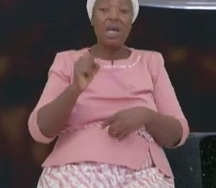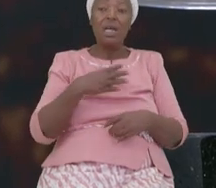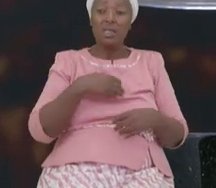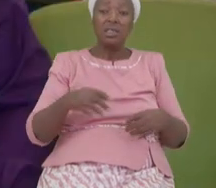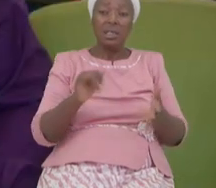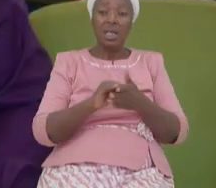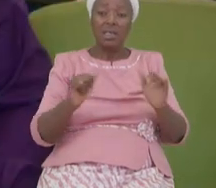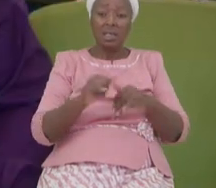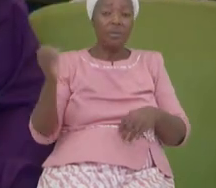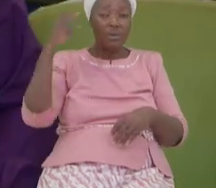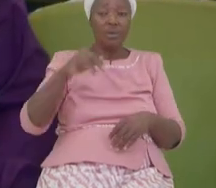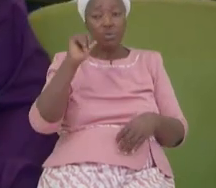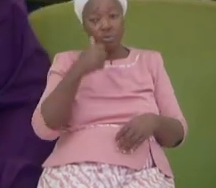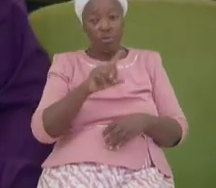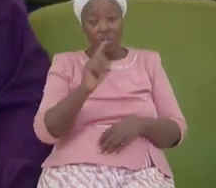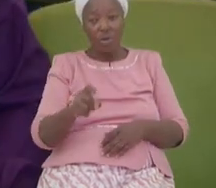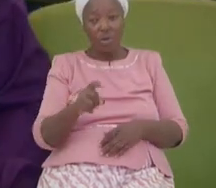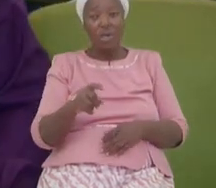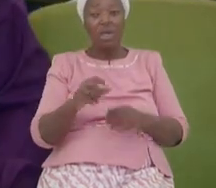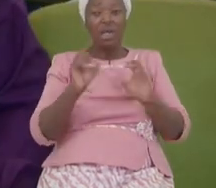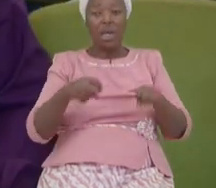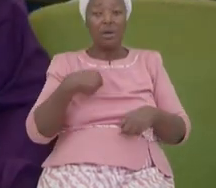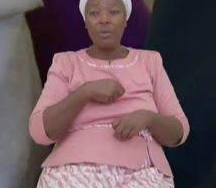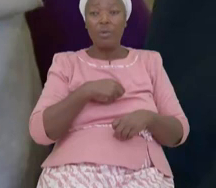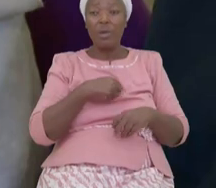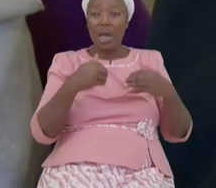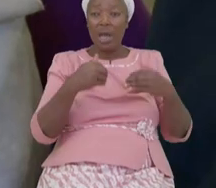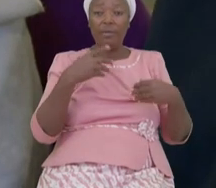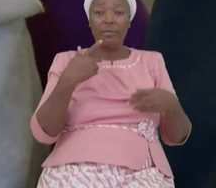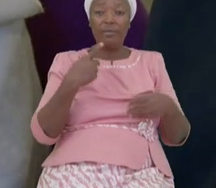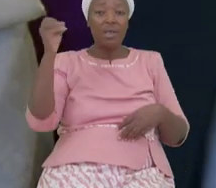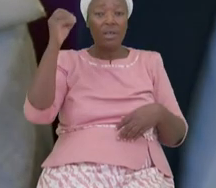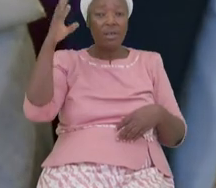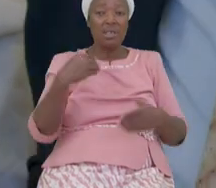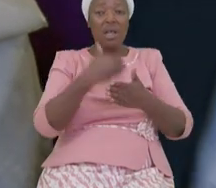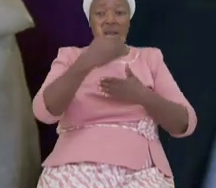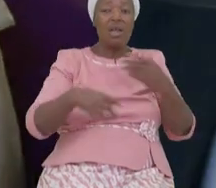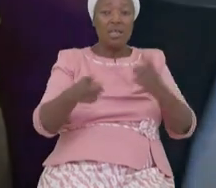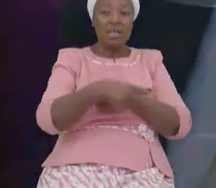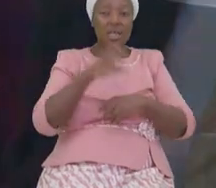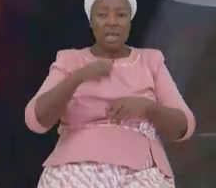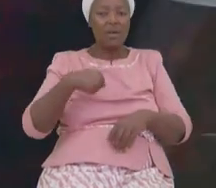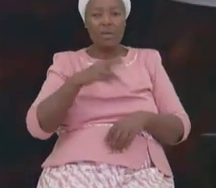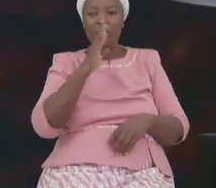tomorrow? Can we have the grace the following day? Can we be holy for